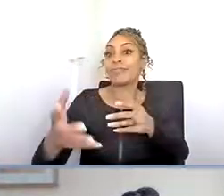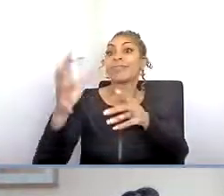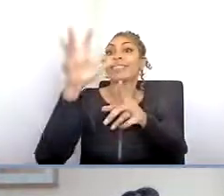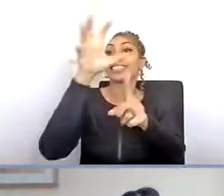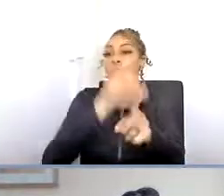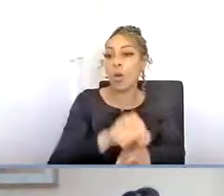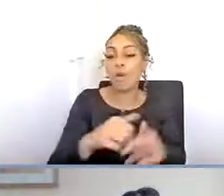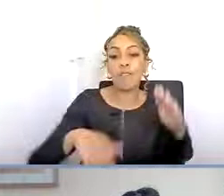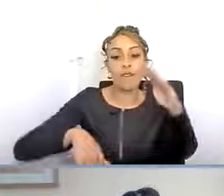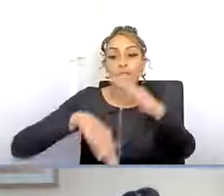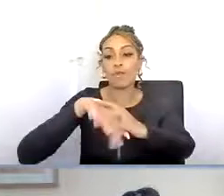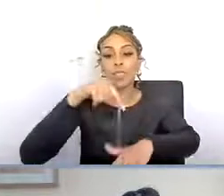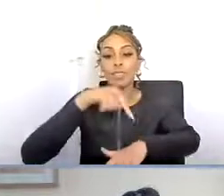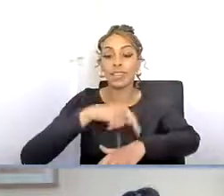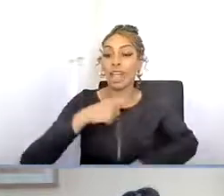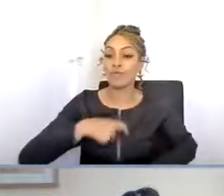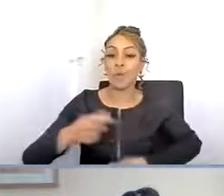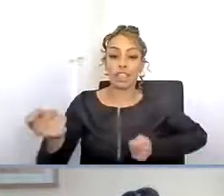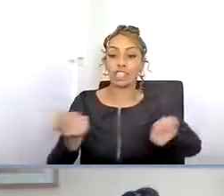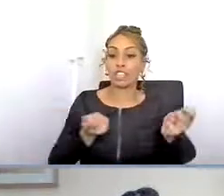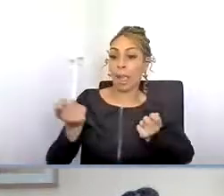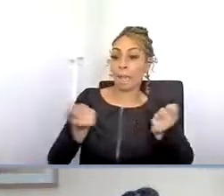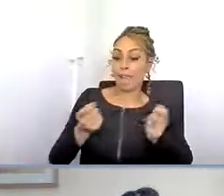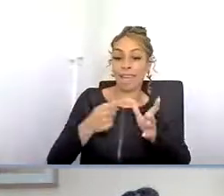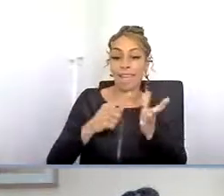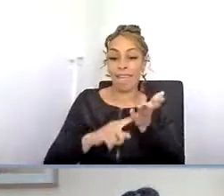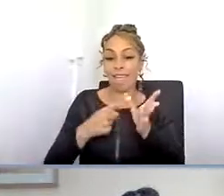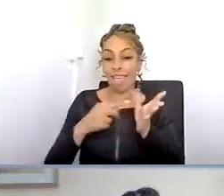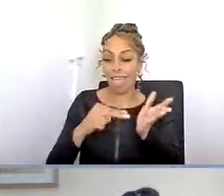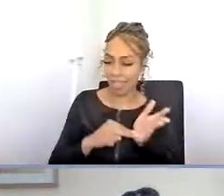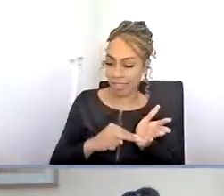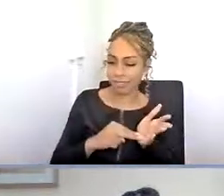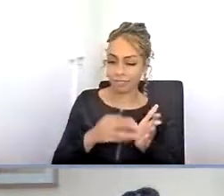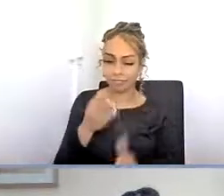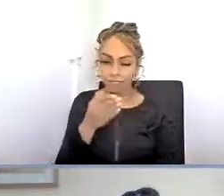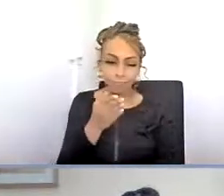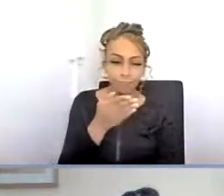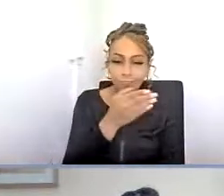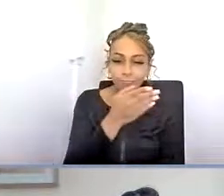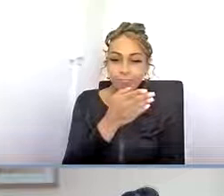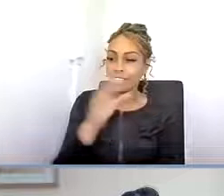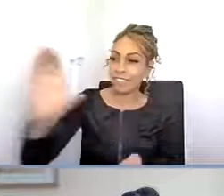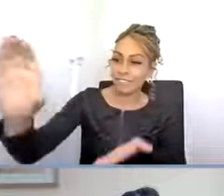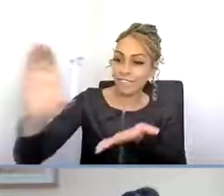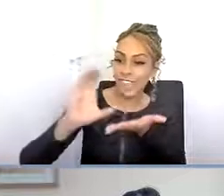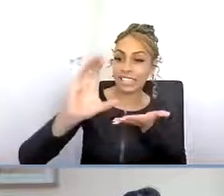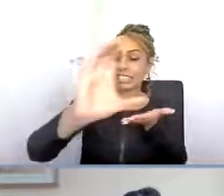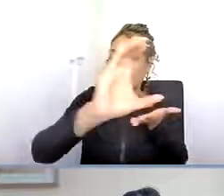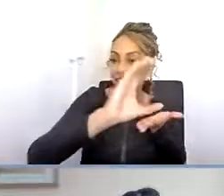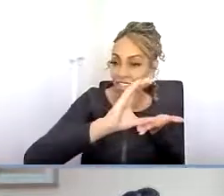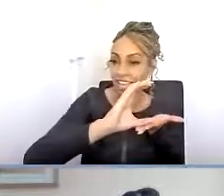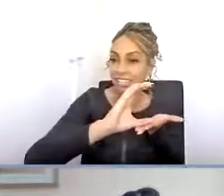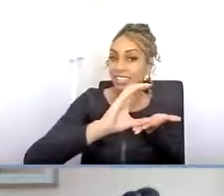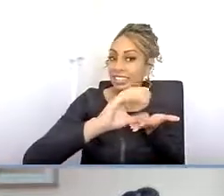chairman. And it was under Alan's direction that the foundation's wide-ranging funding programme was put